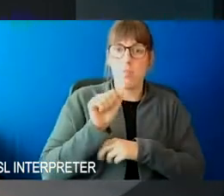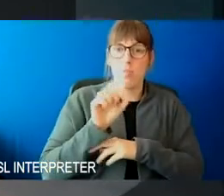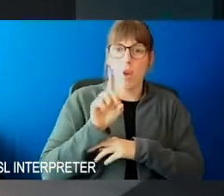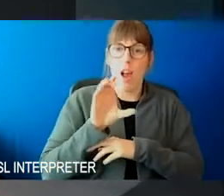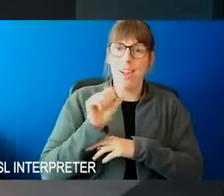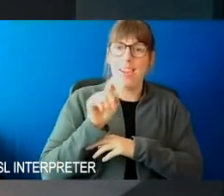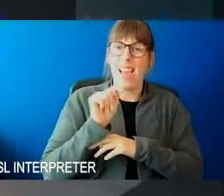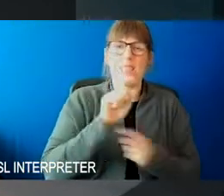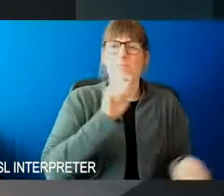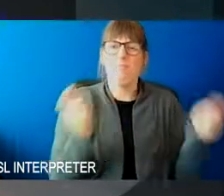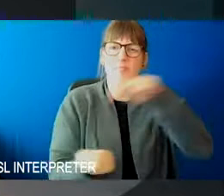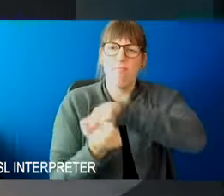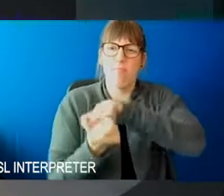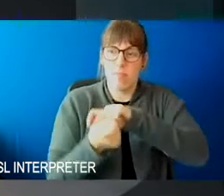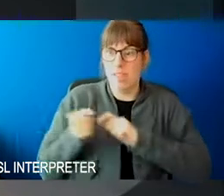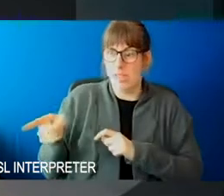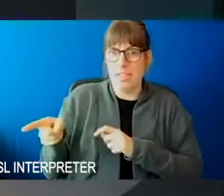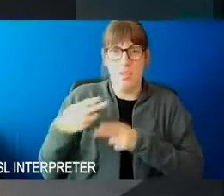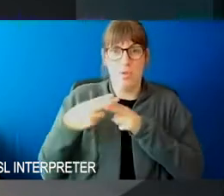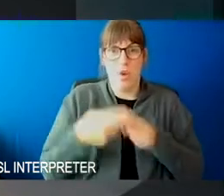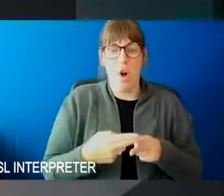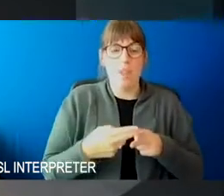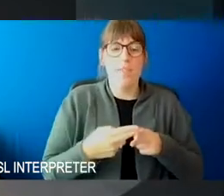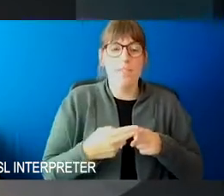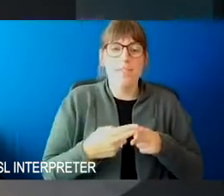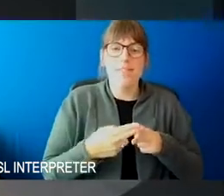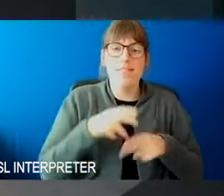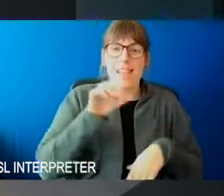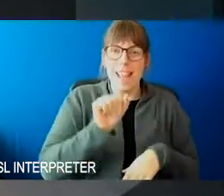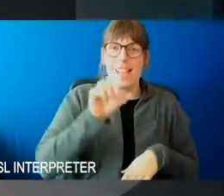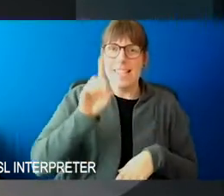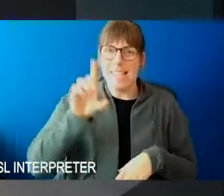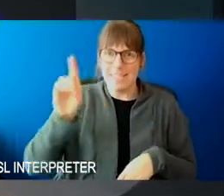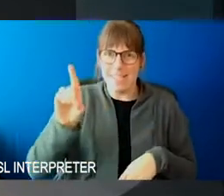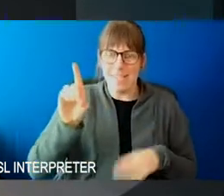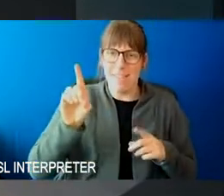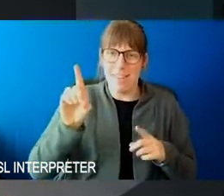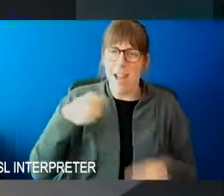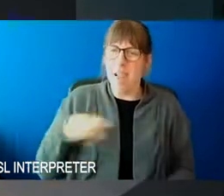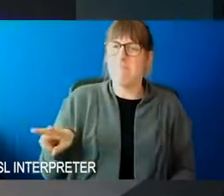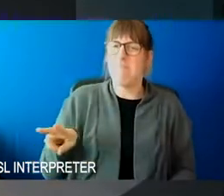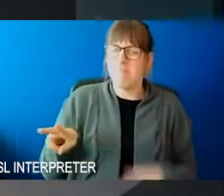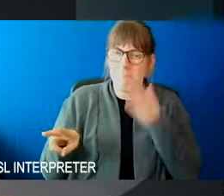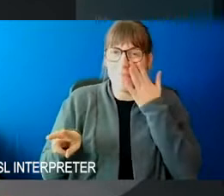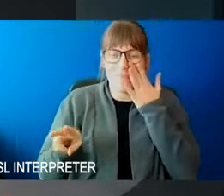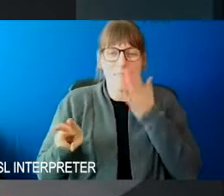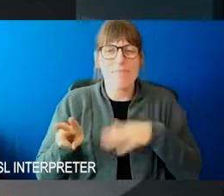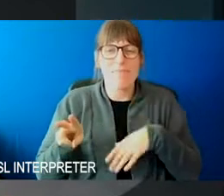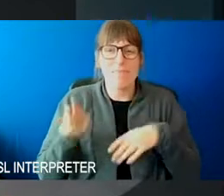from broadcast media, meaning what she calls attention deficit